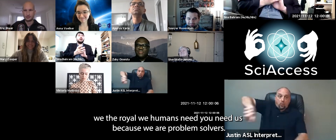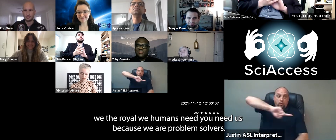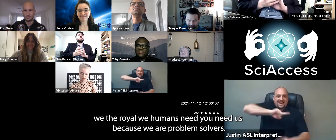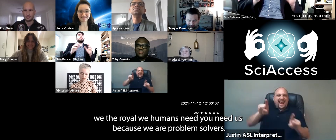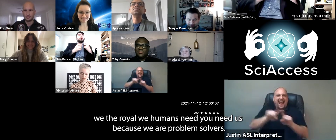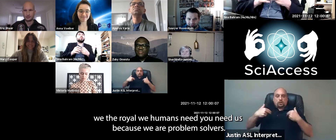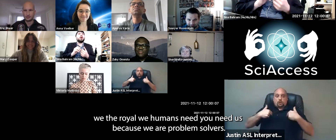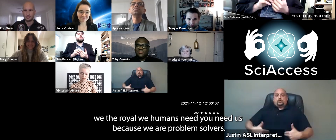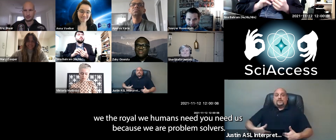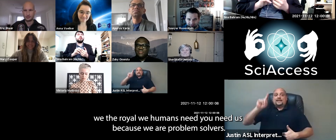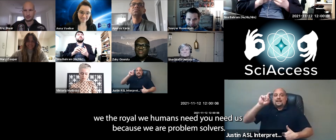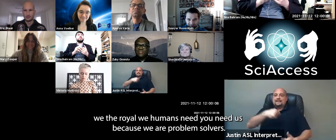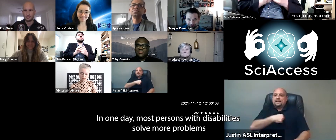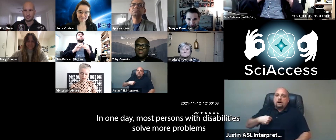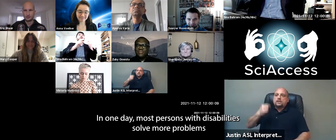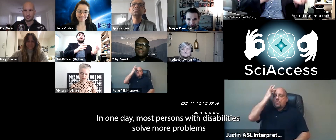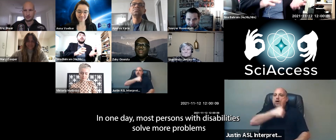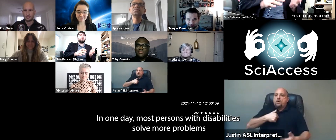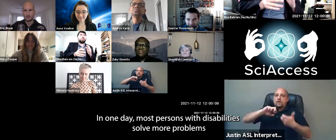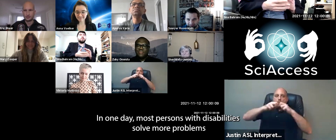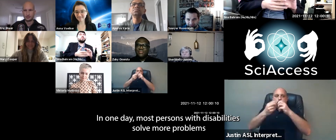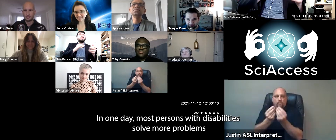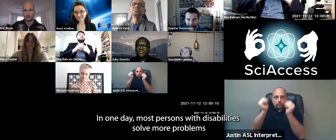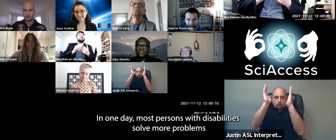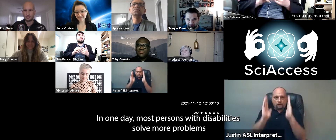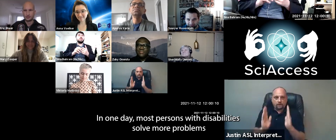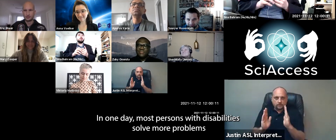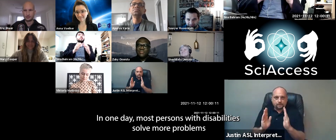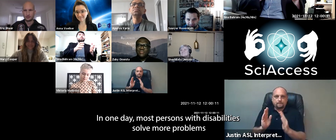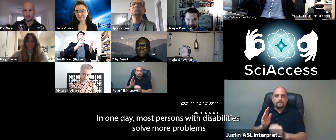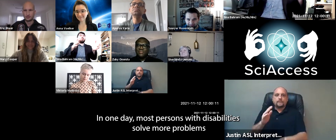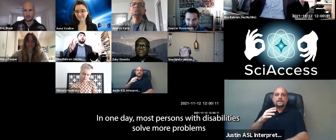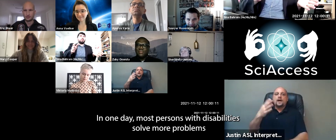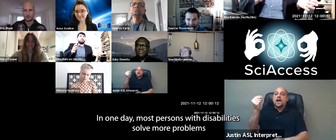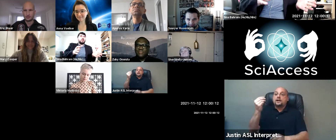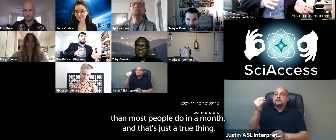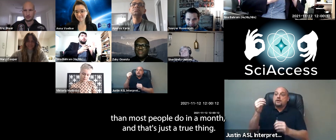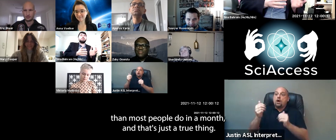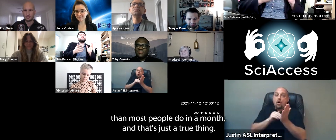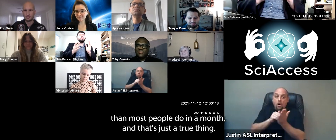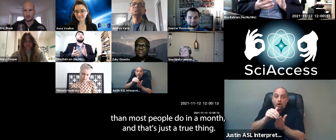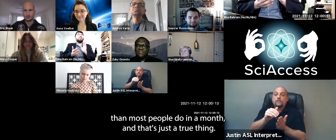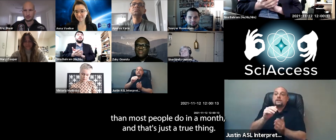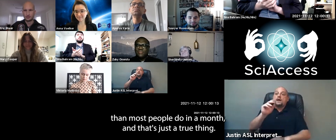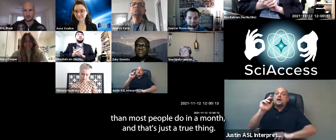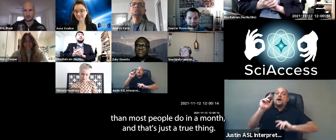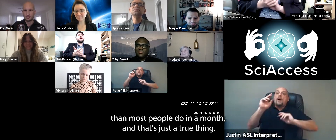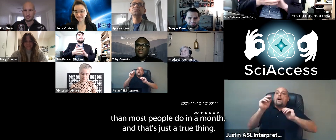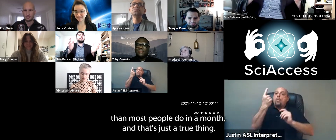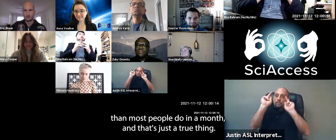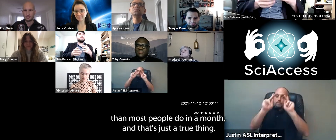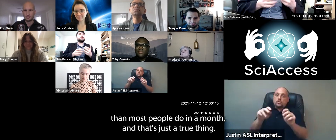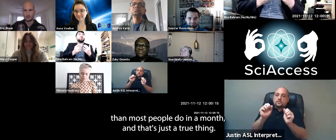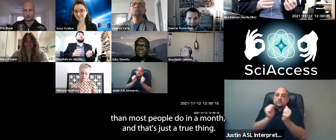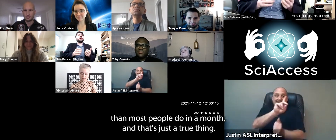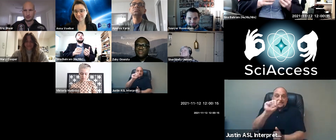need us, because we are problem solvers. In one day, most persons with disabilities solve more problems than most people do in a month. And